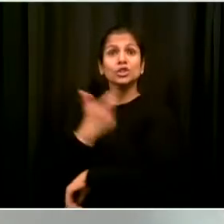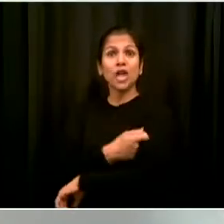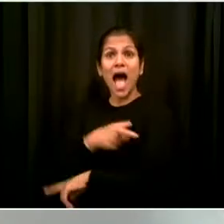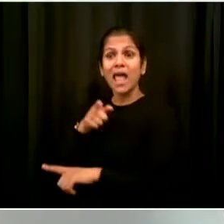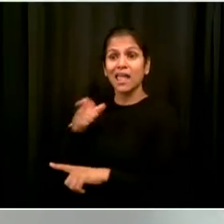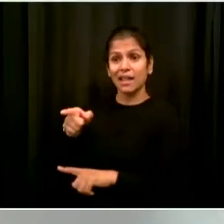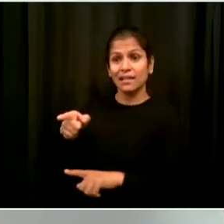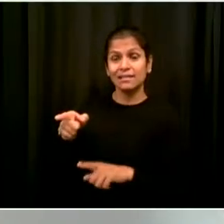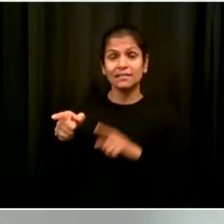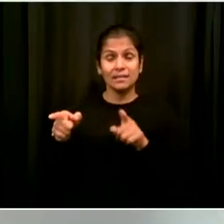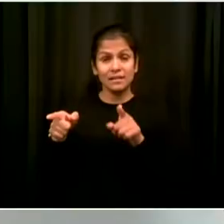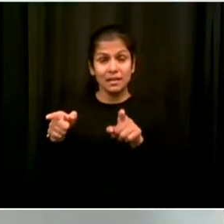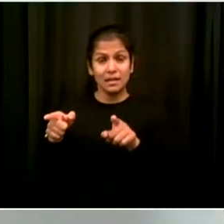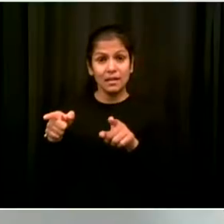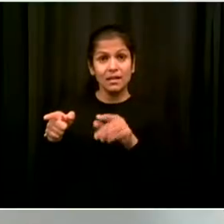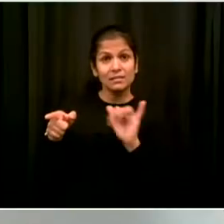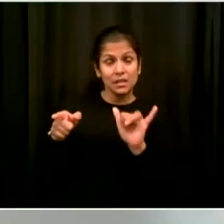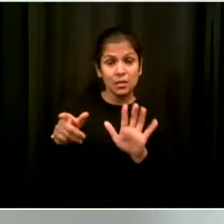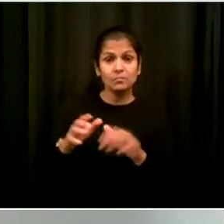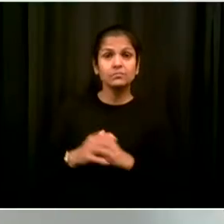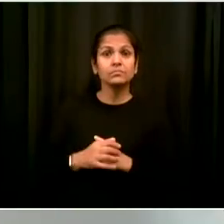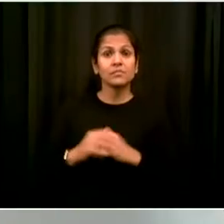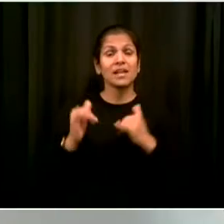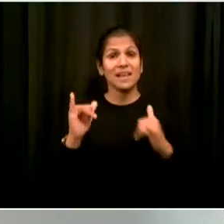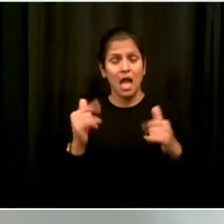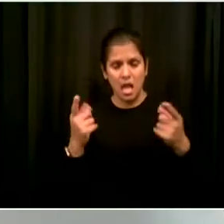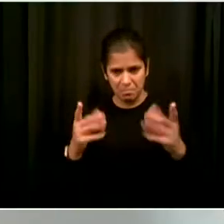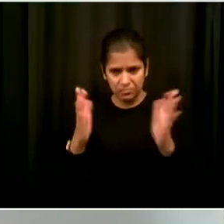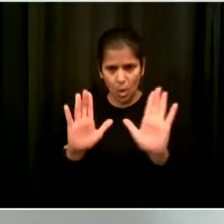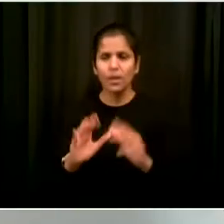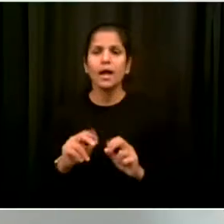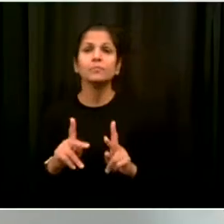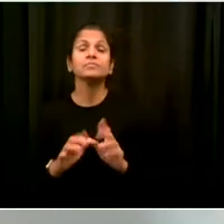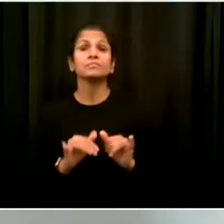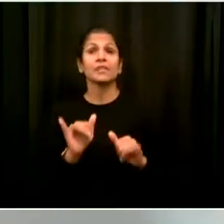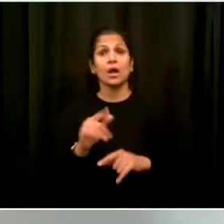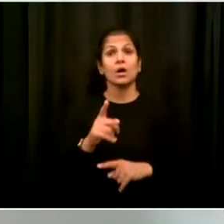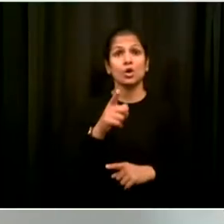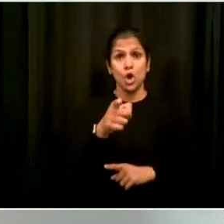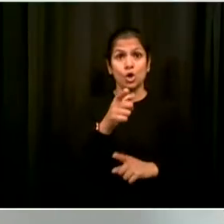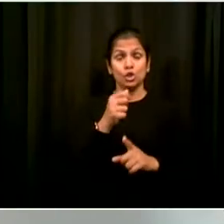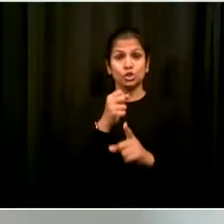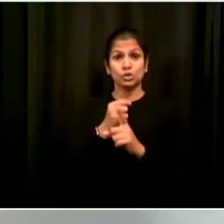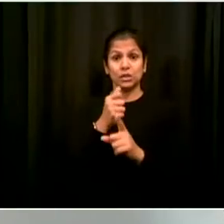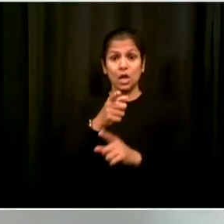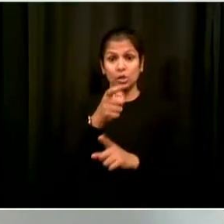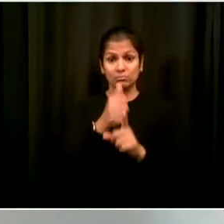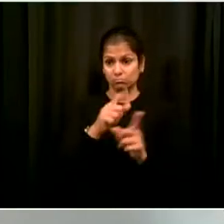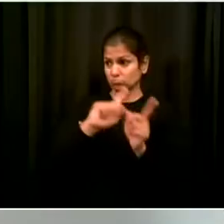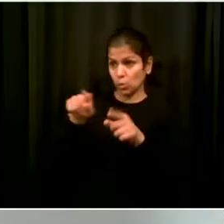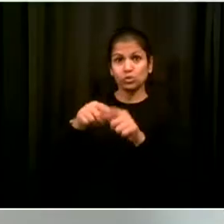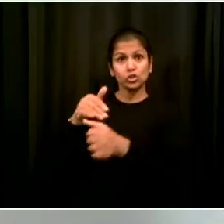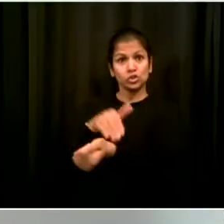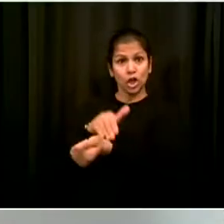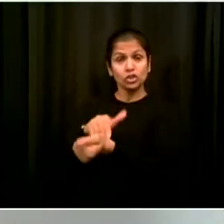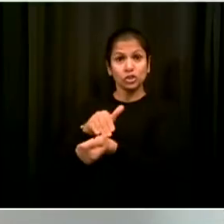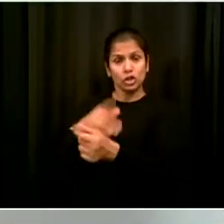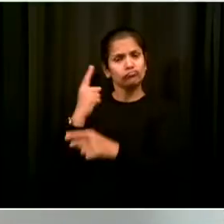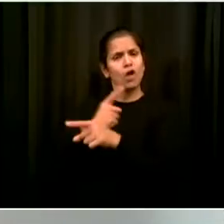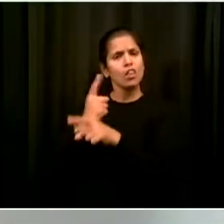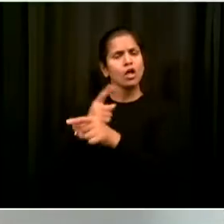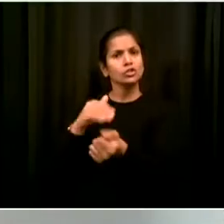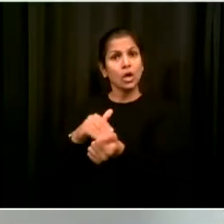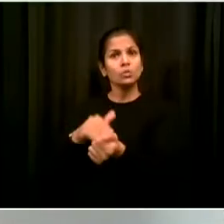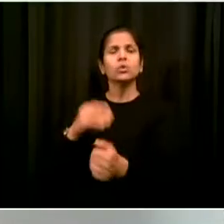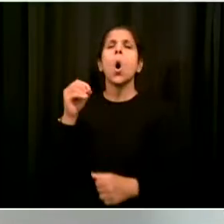doing is you're going to be either going to your regular medical provider, or you're going to be going to one of the special clinics that we're